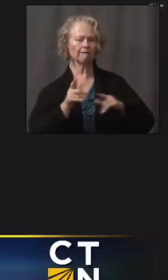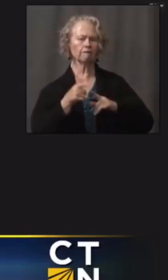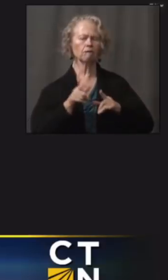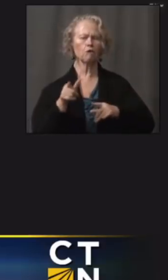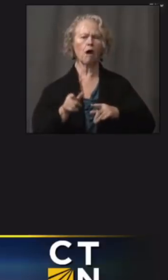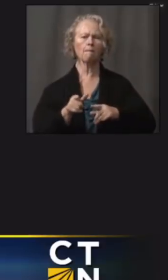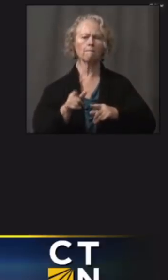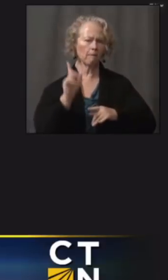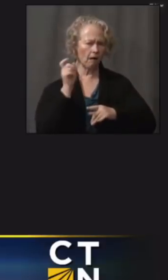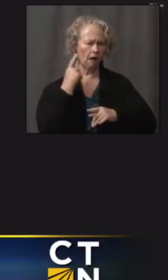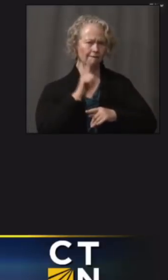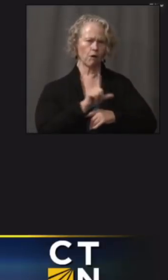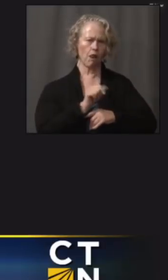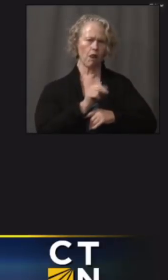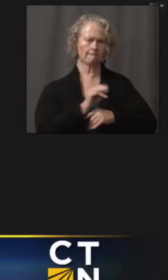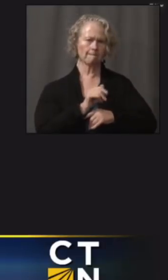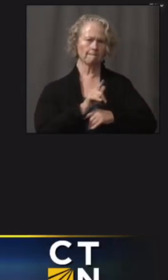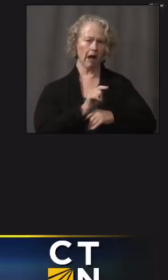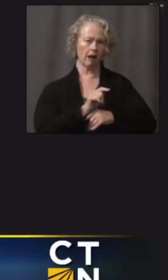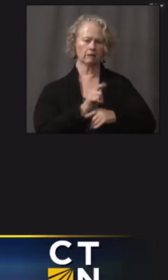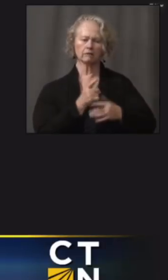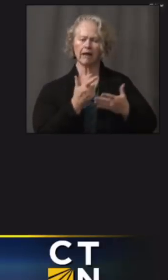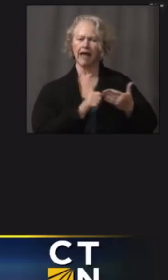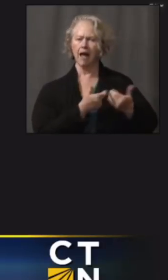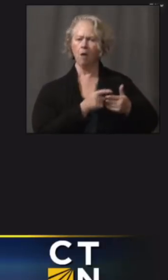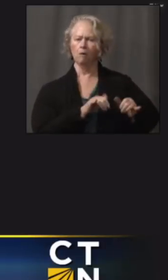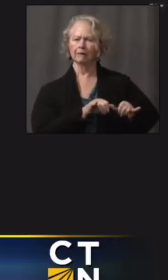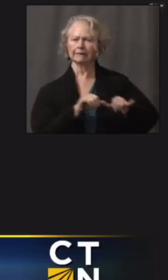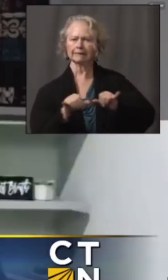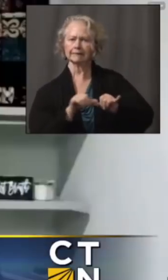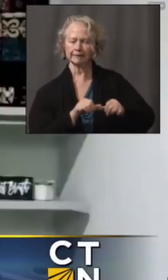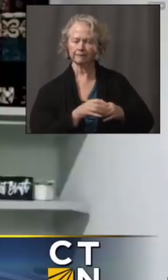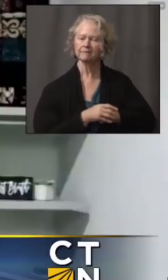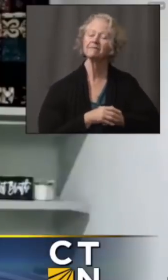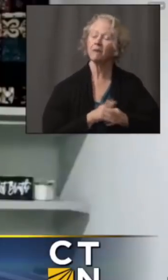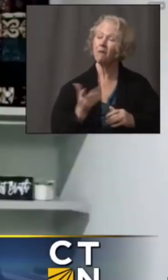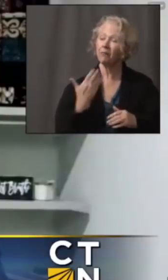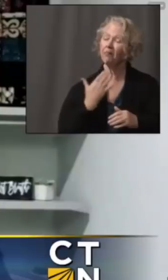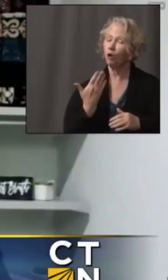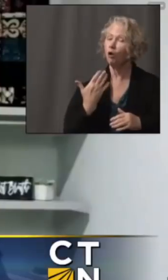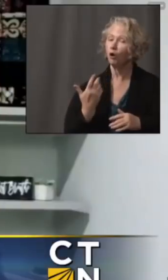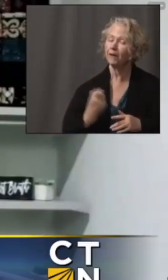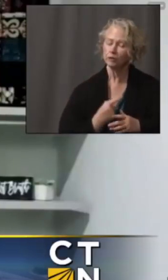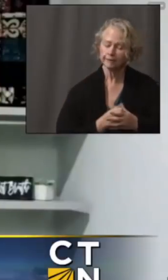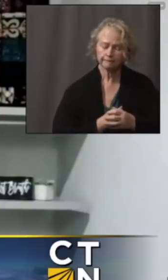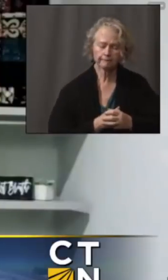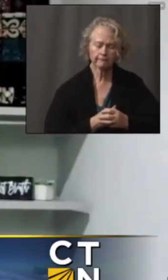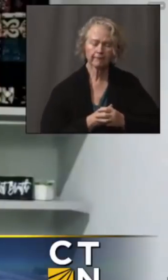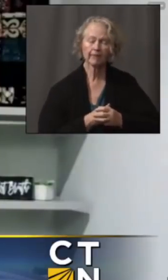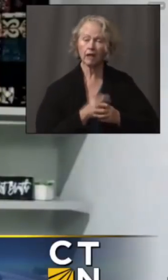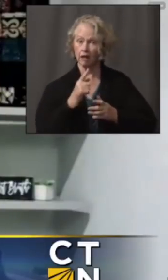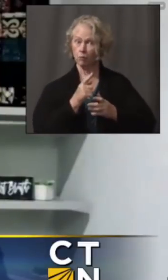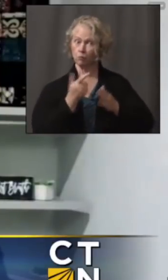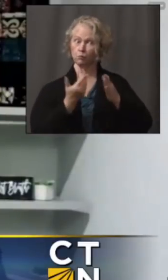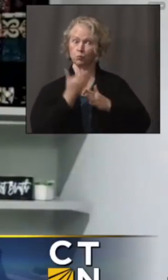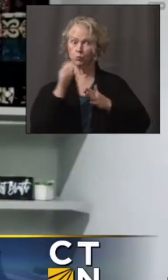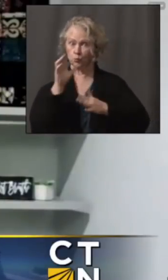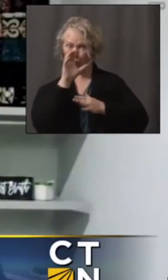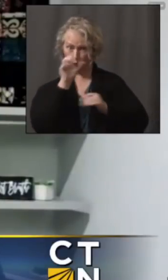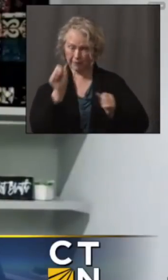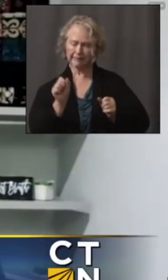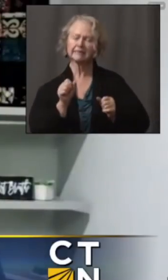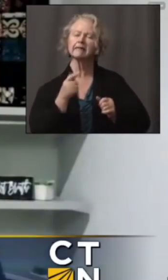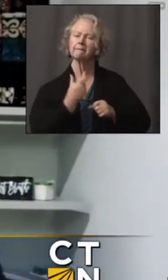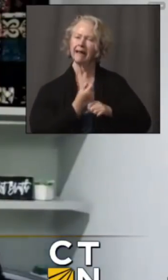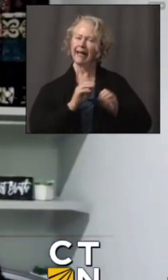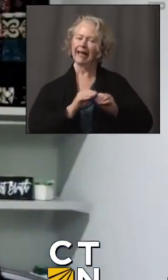to the table from this task force to his? Great. Thank you so much for the question. You know, the president-elect has made very clear that